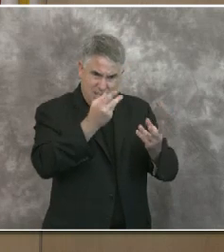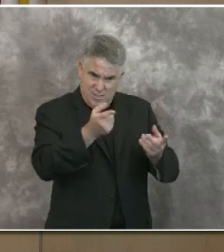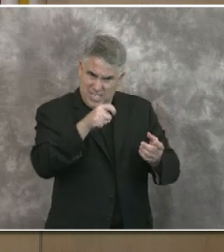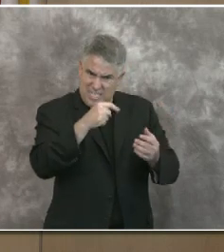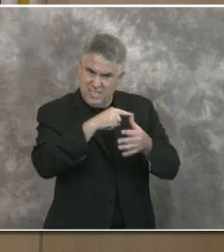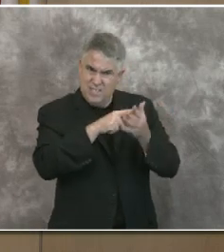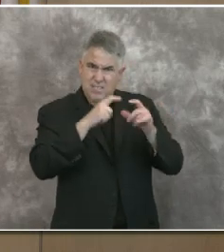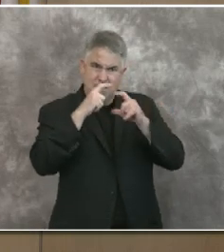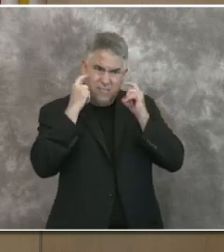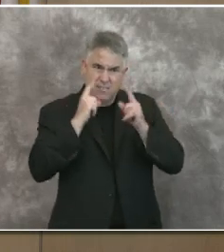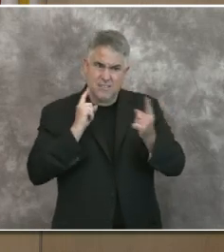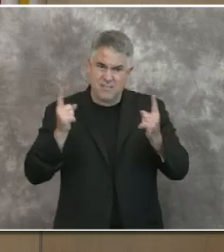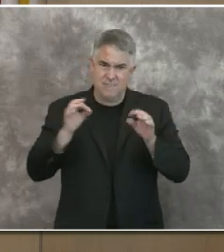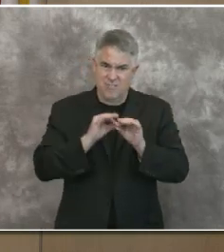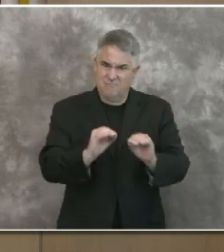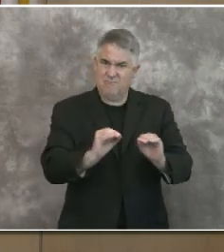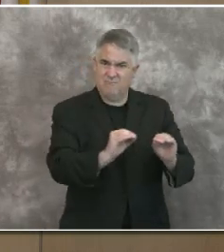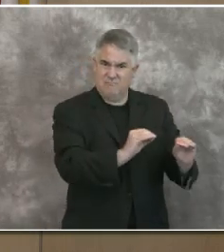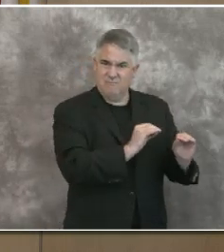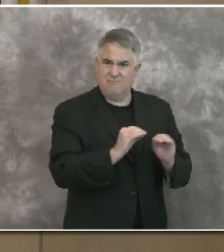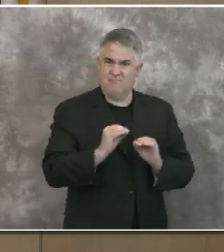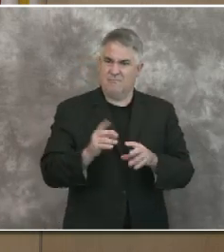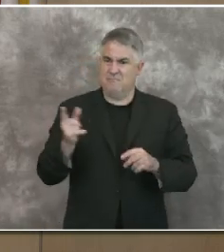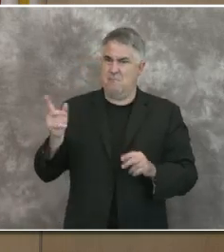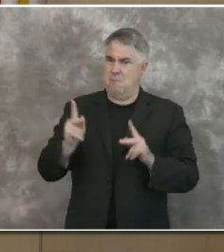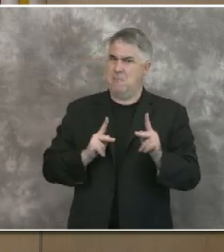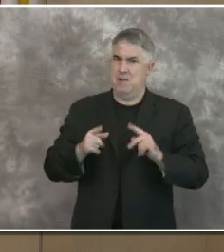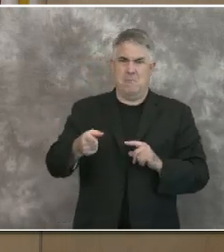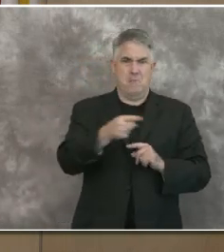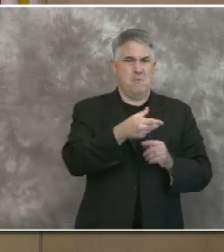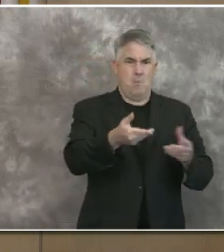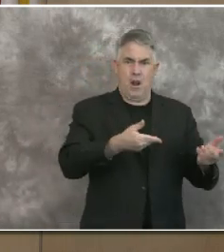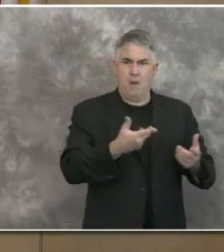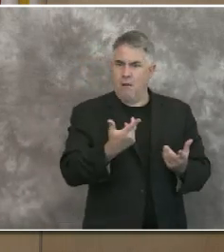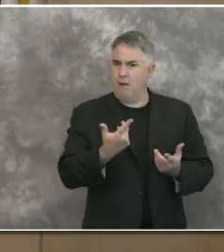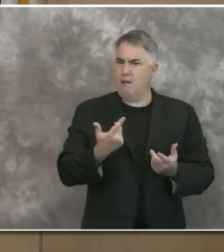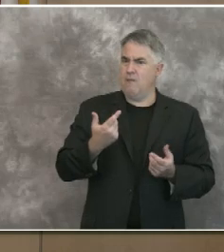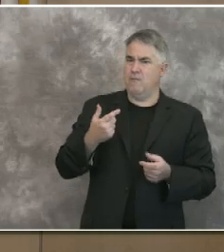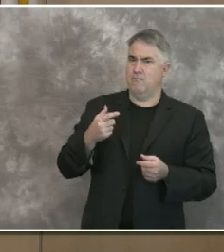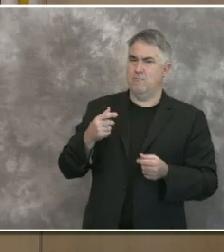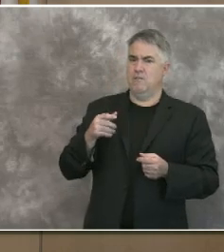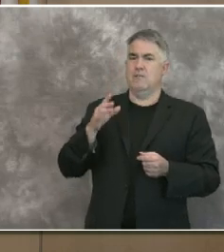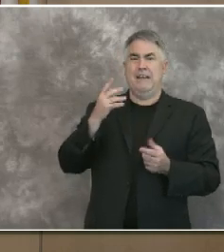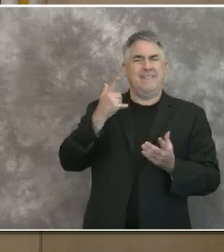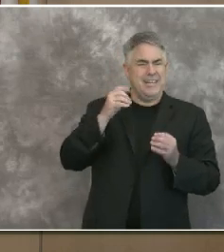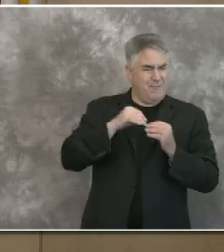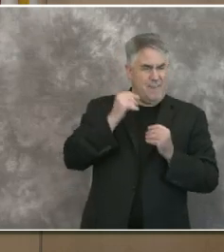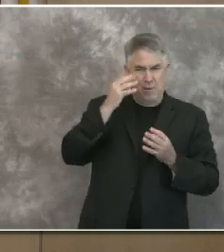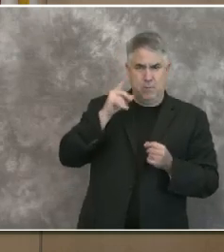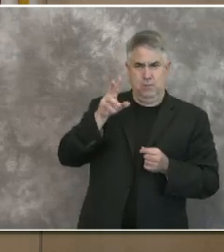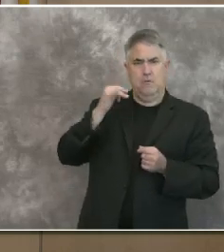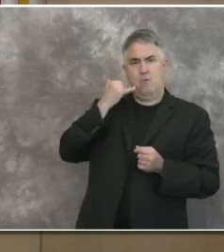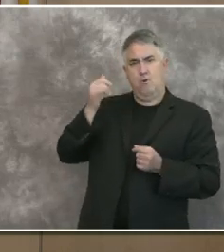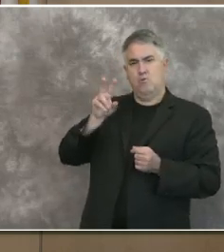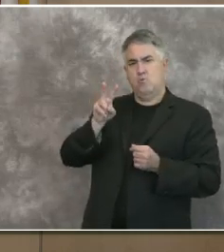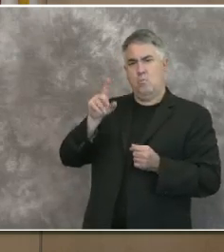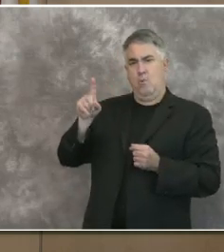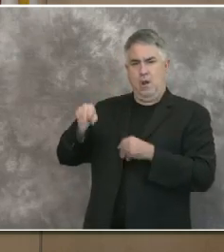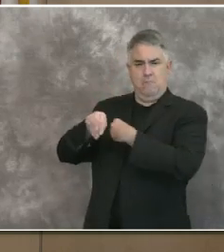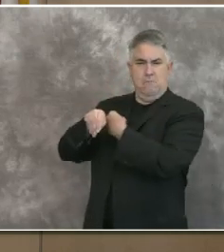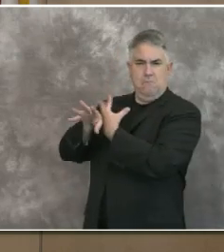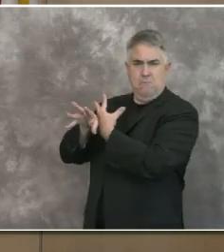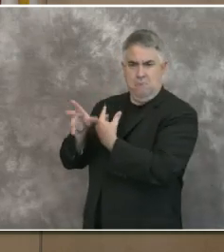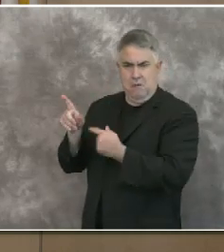and people certainly are welcome to call 211 if they have questions. And were there other